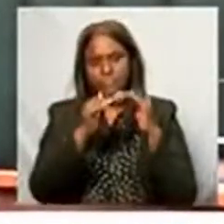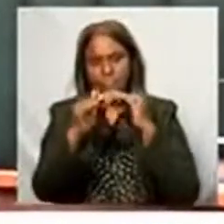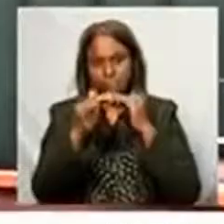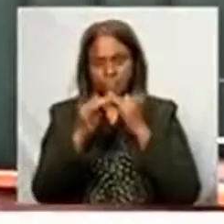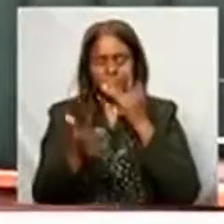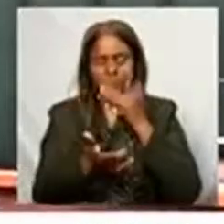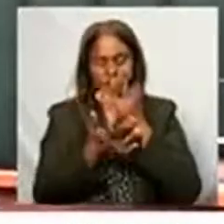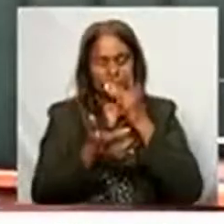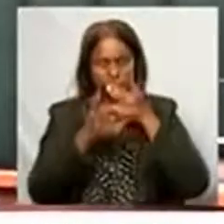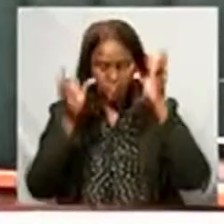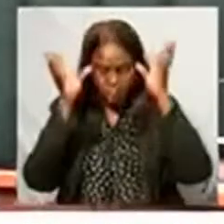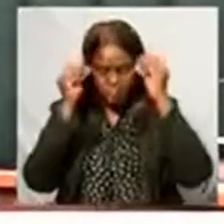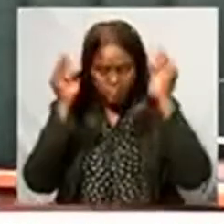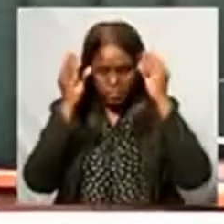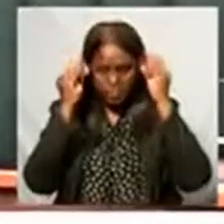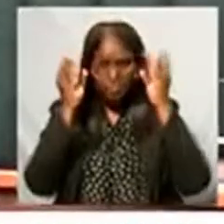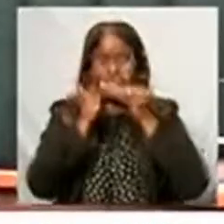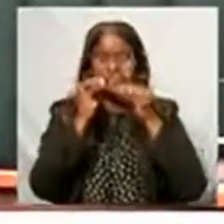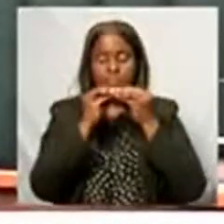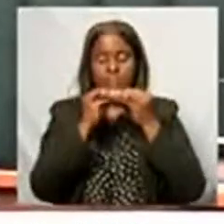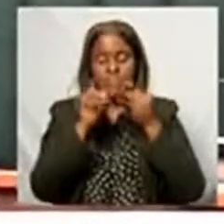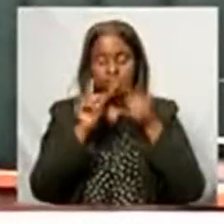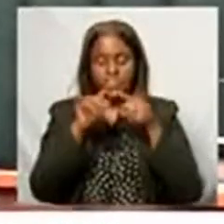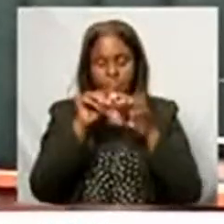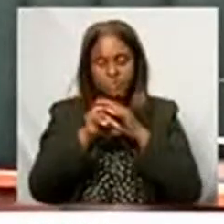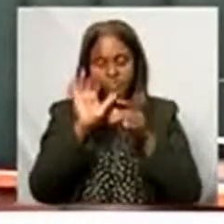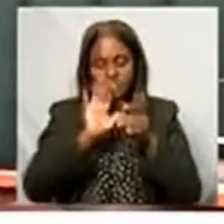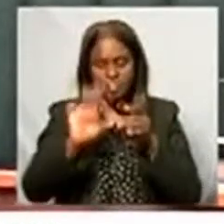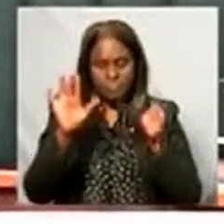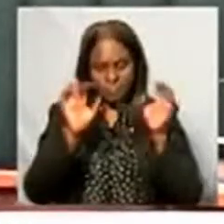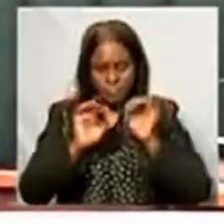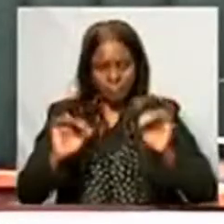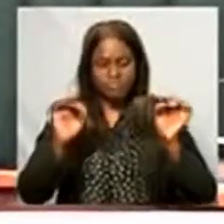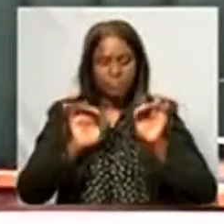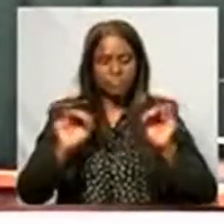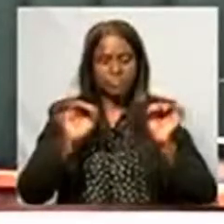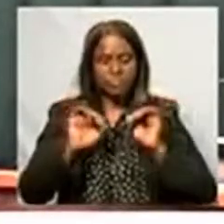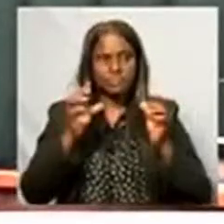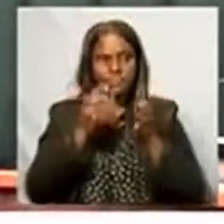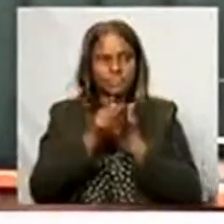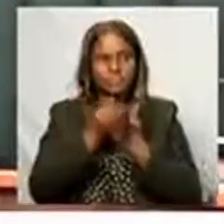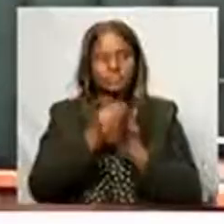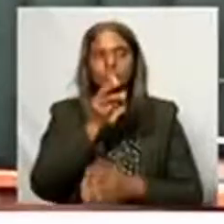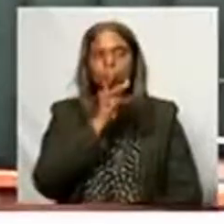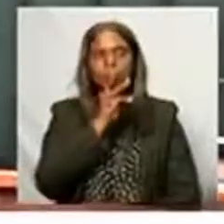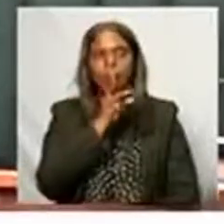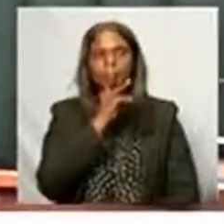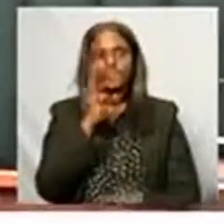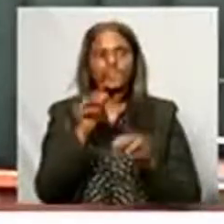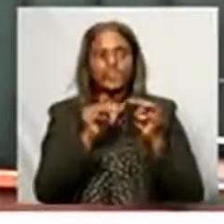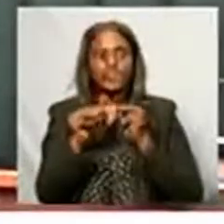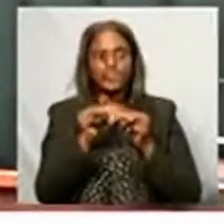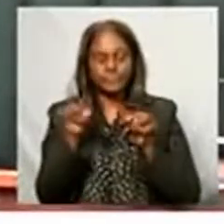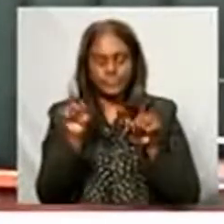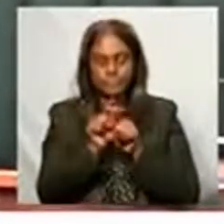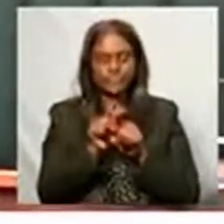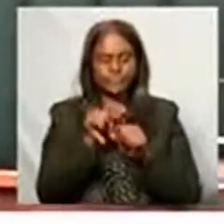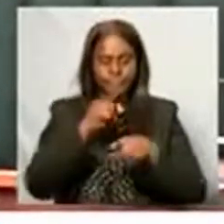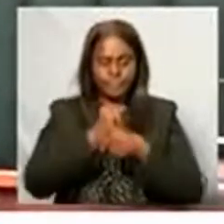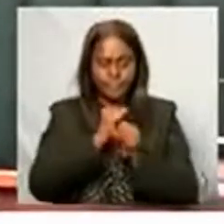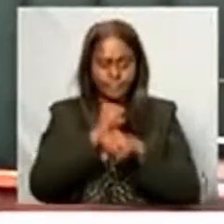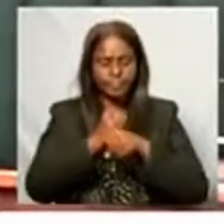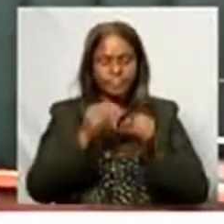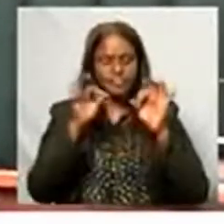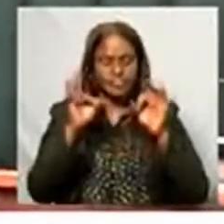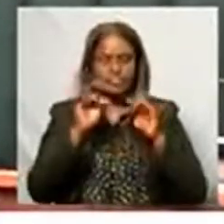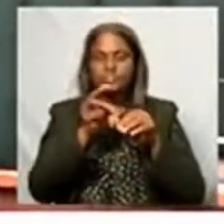technical competences in non-revenue water management, piloting smart